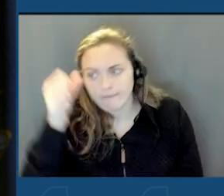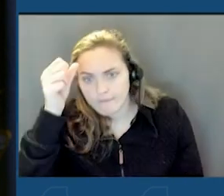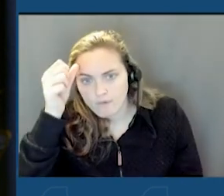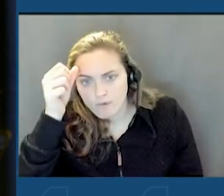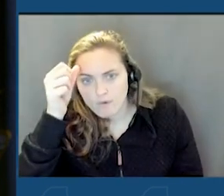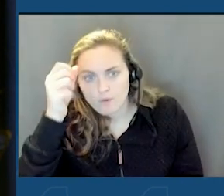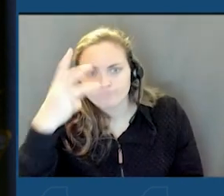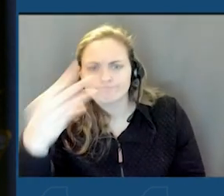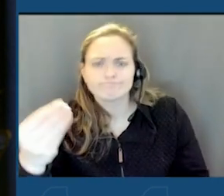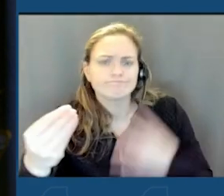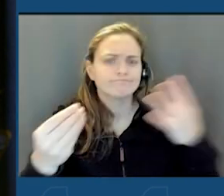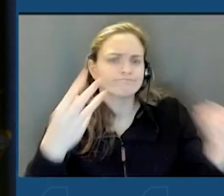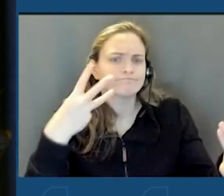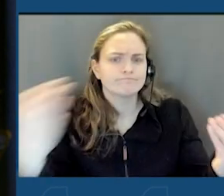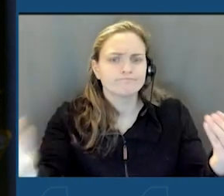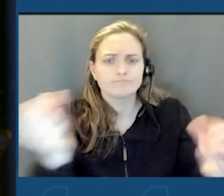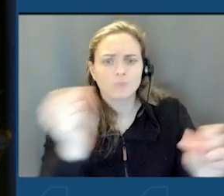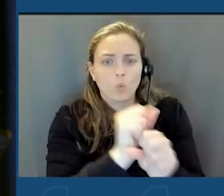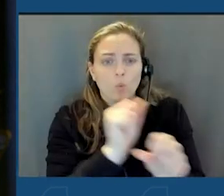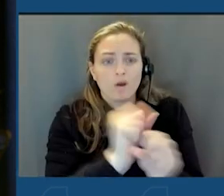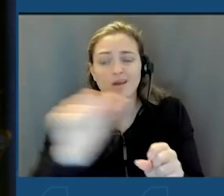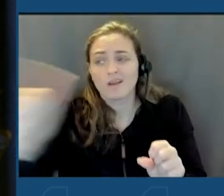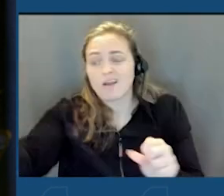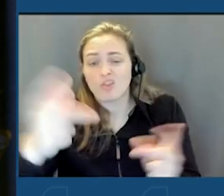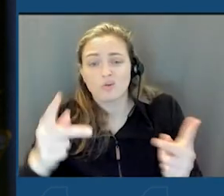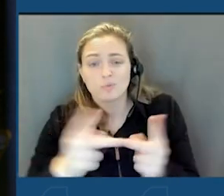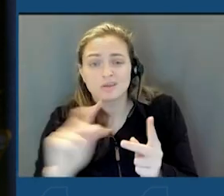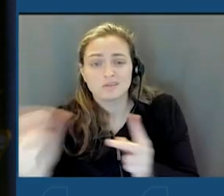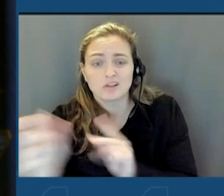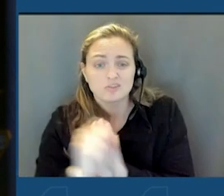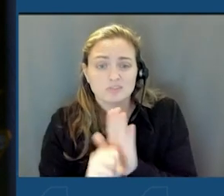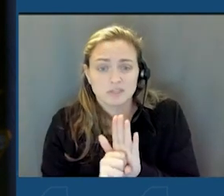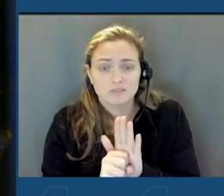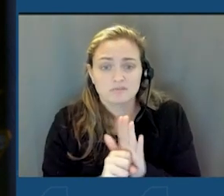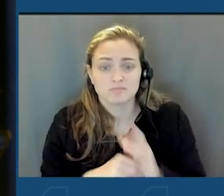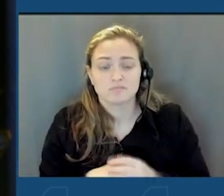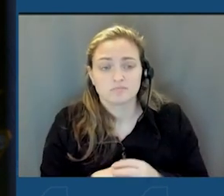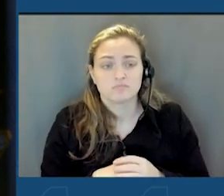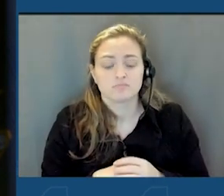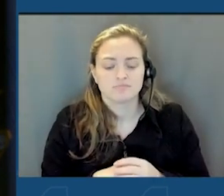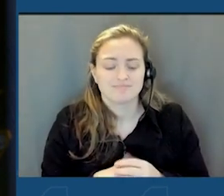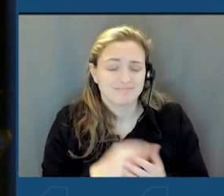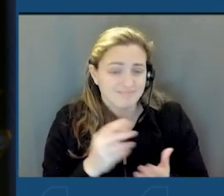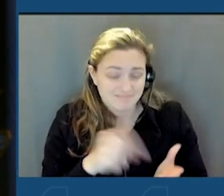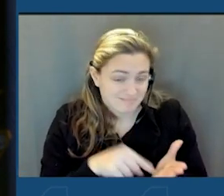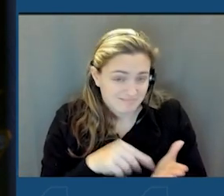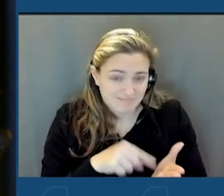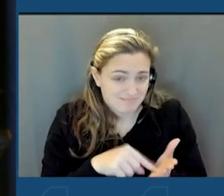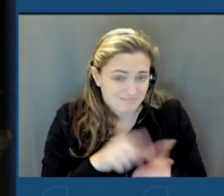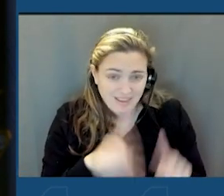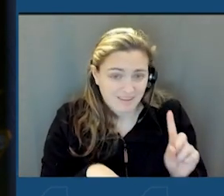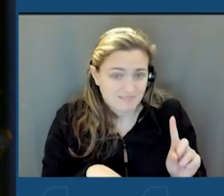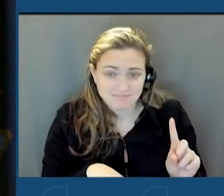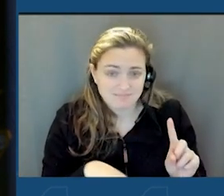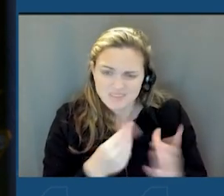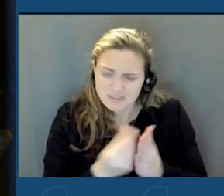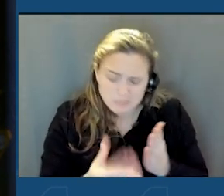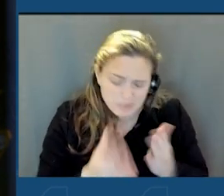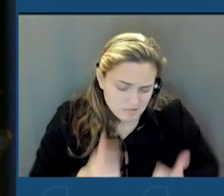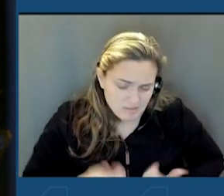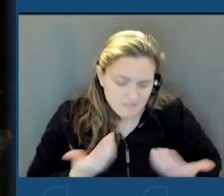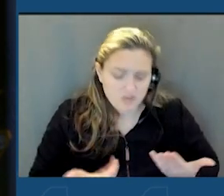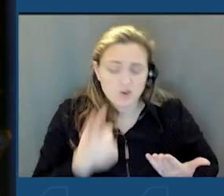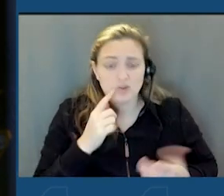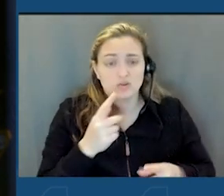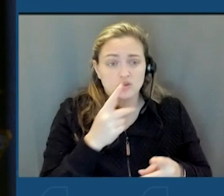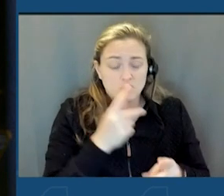Long Island to work in companies in different states, for it's too expensive to live here. In order to preserve the